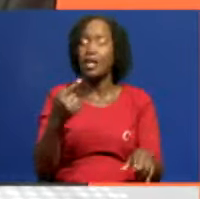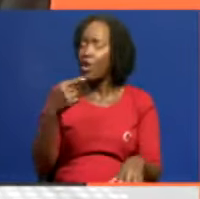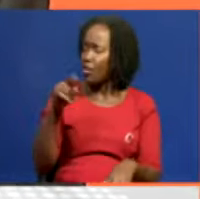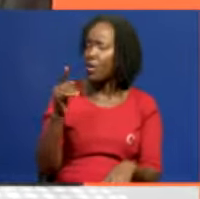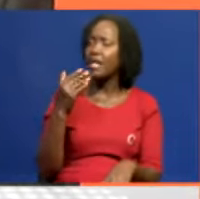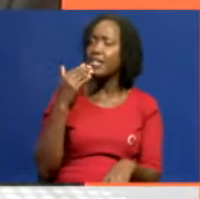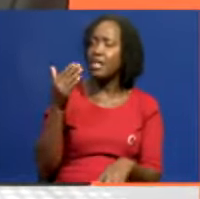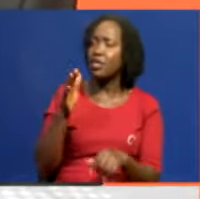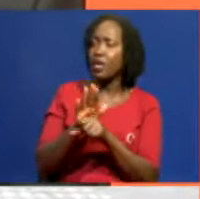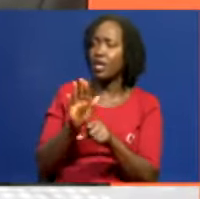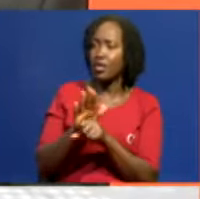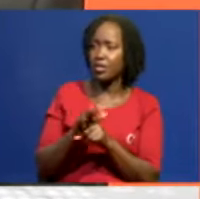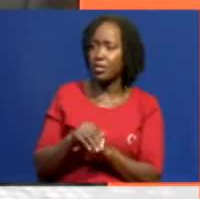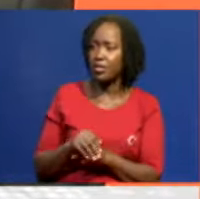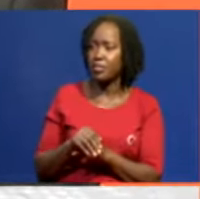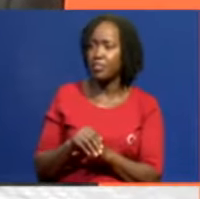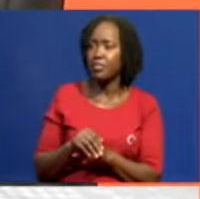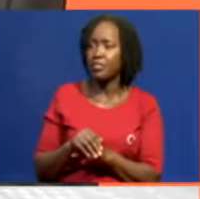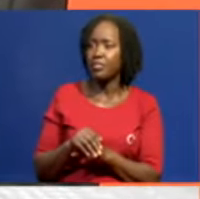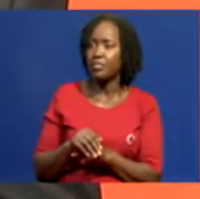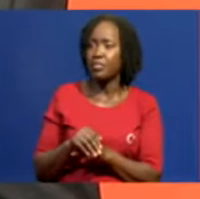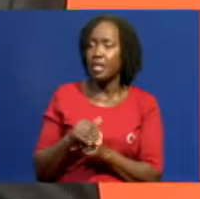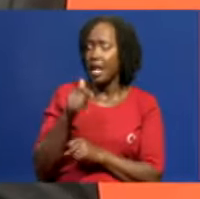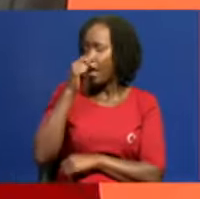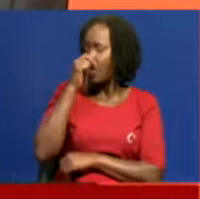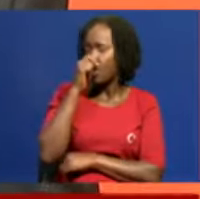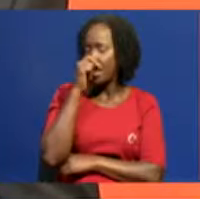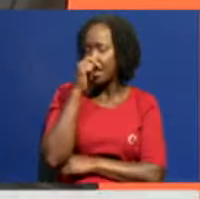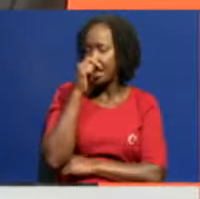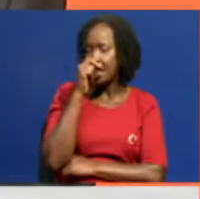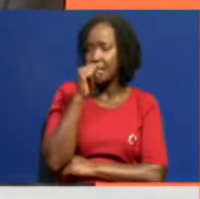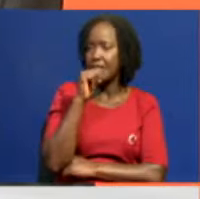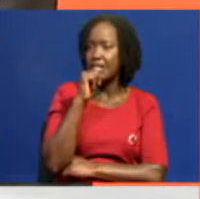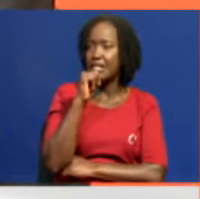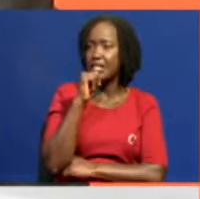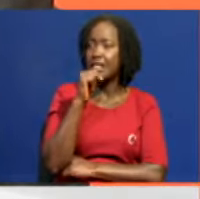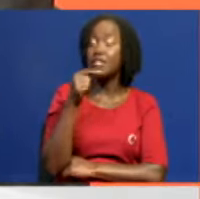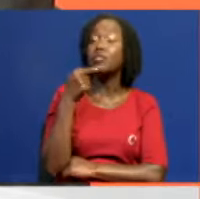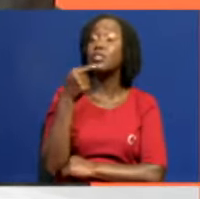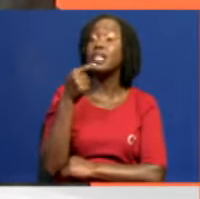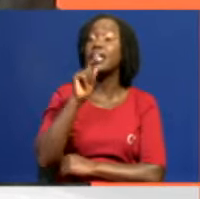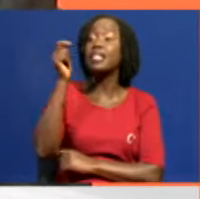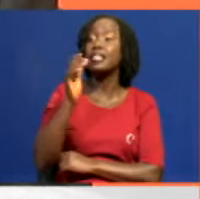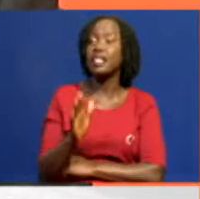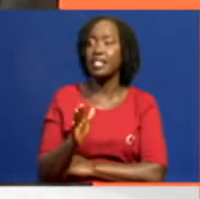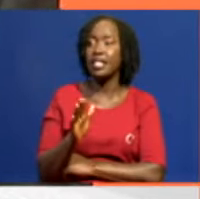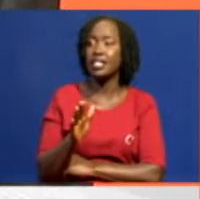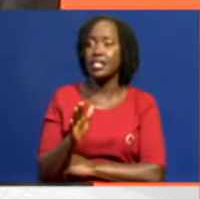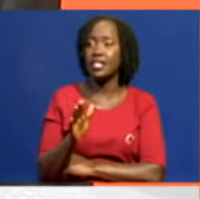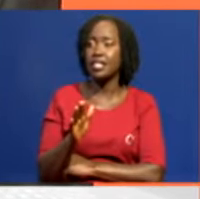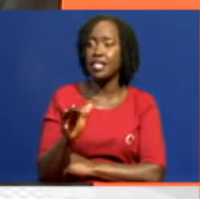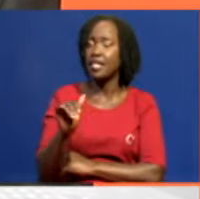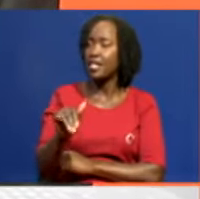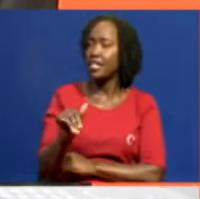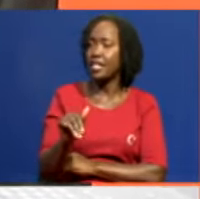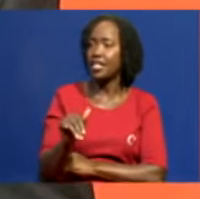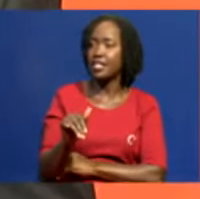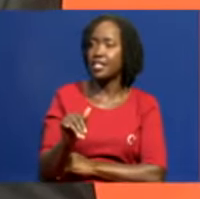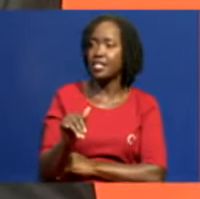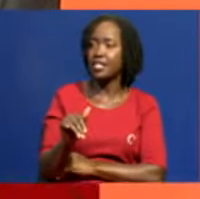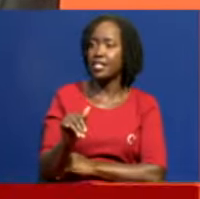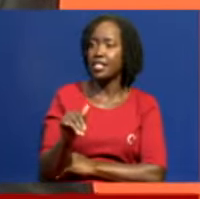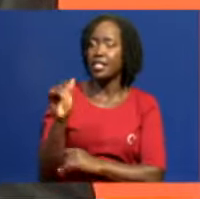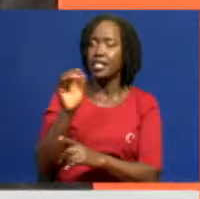much. Now, I wish to tell the people of Kenya that